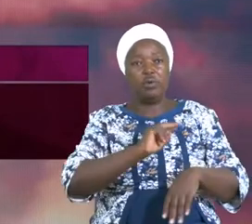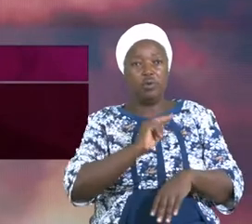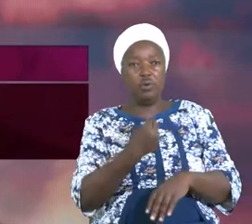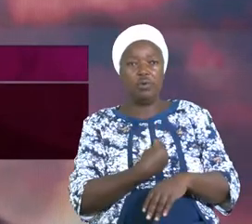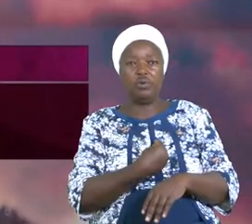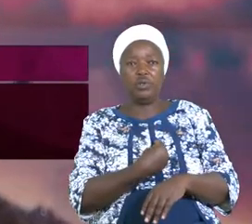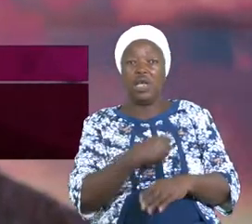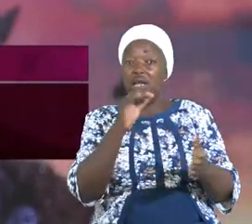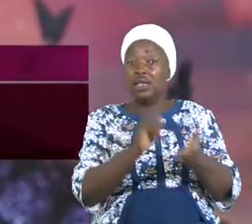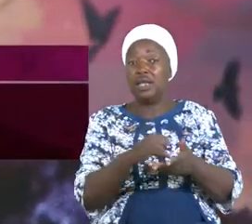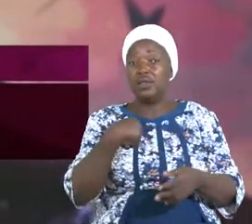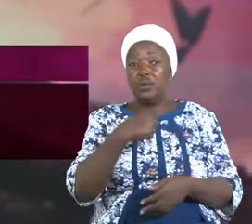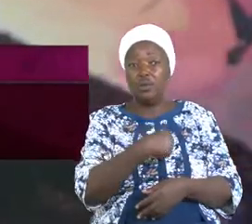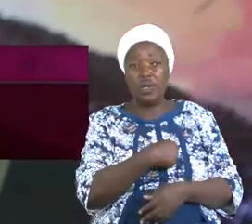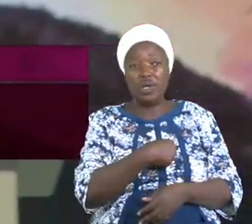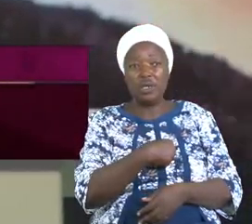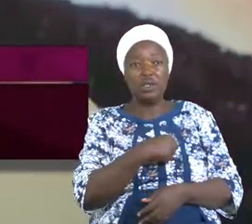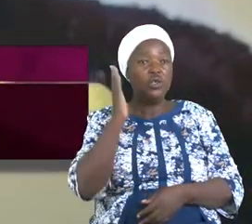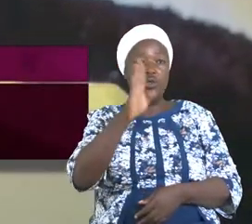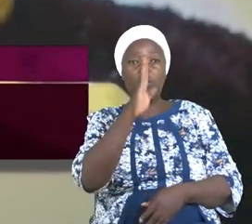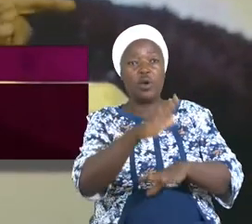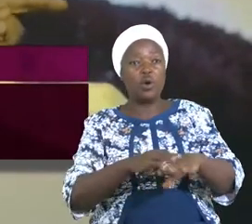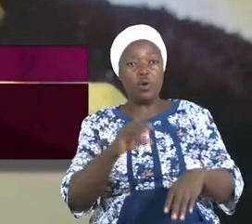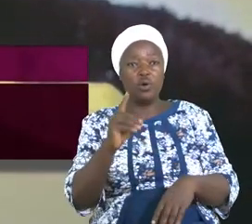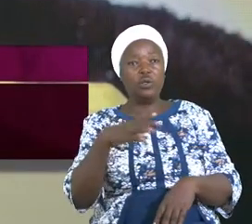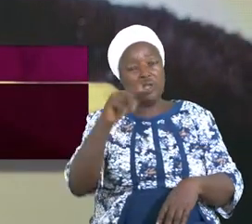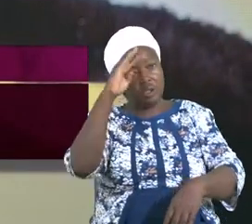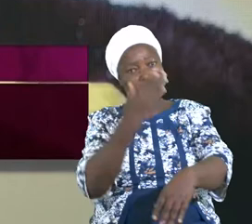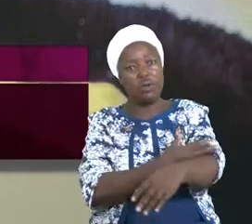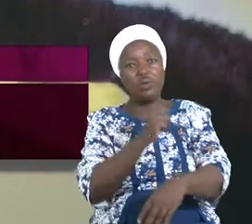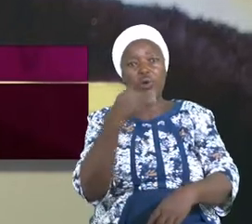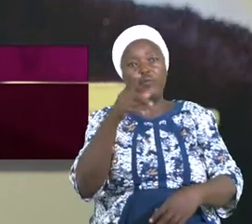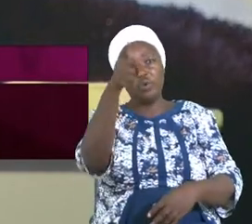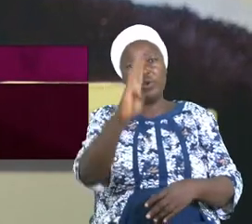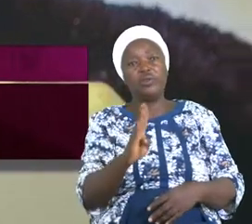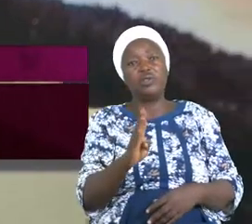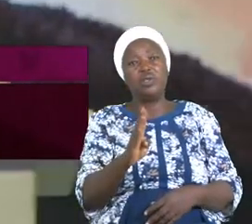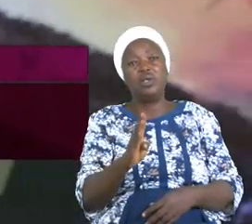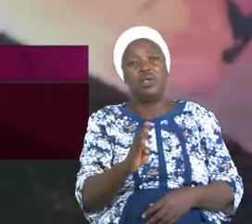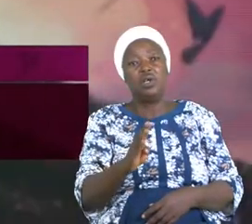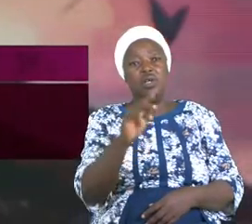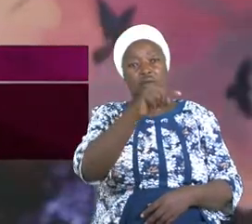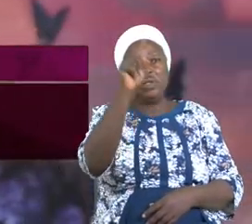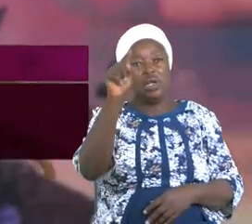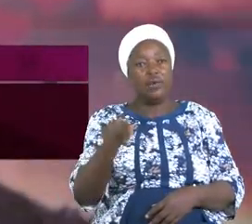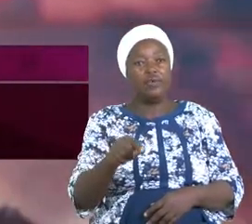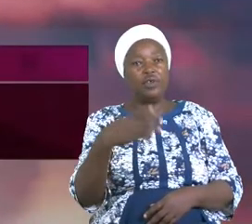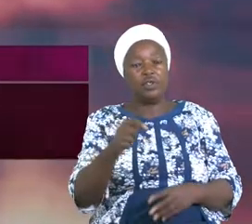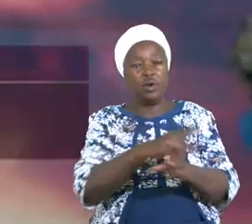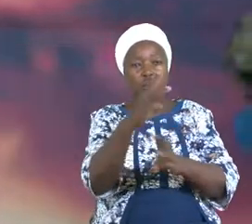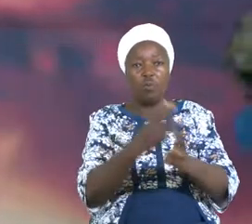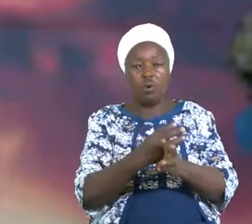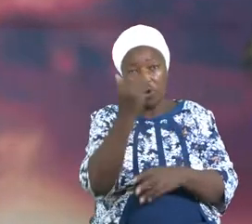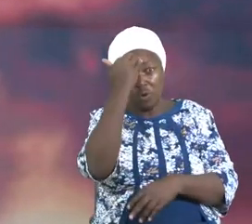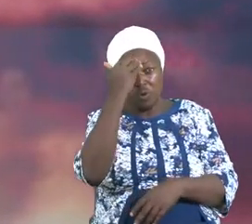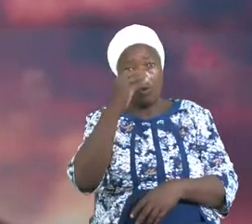that we shall be called the sons of God. Therefore the world knoweth us